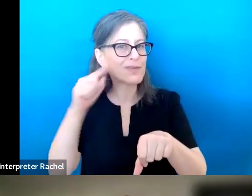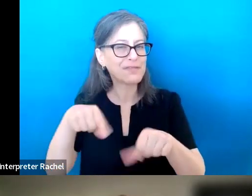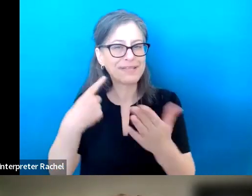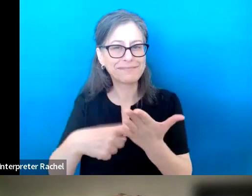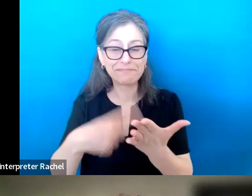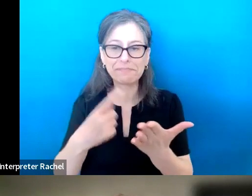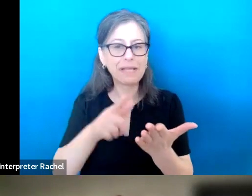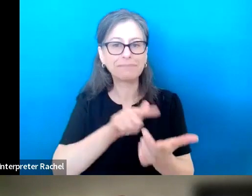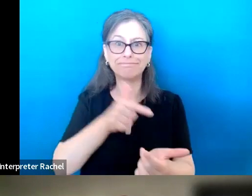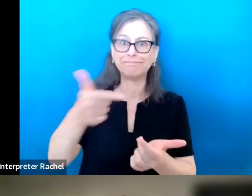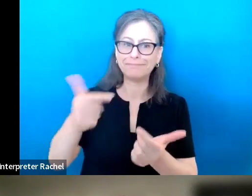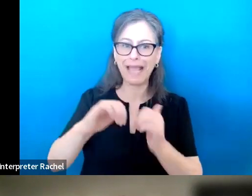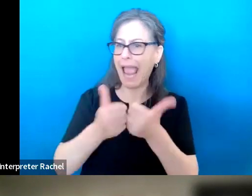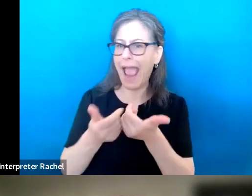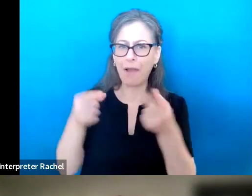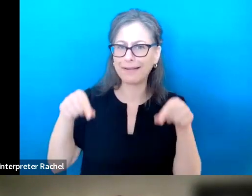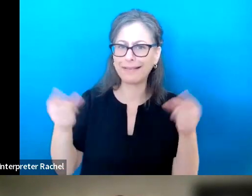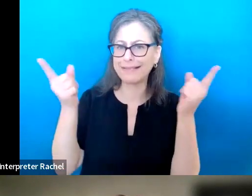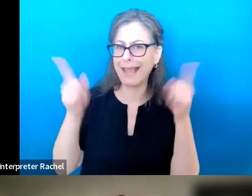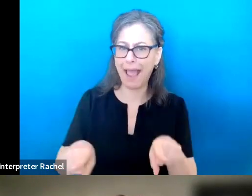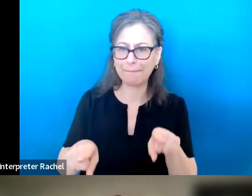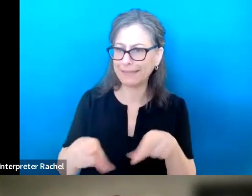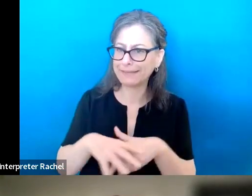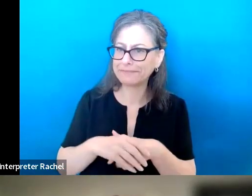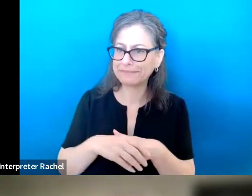anyway, over to you. How did this happen?